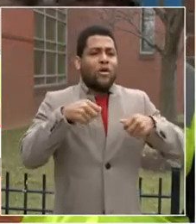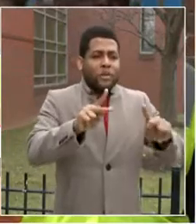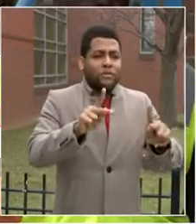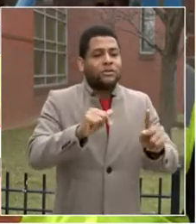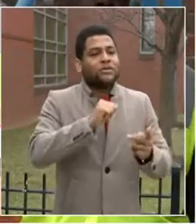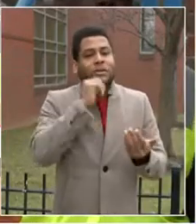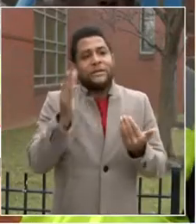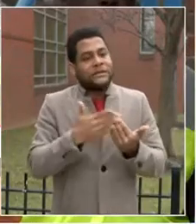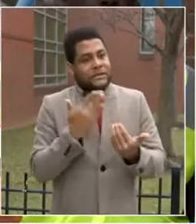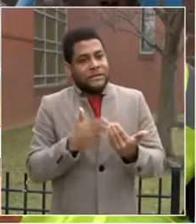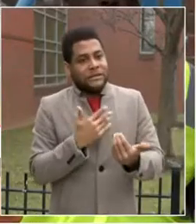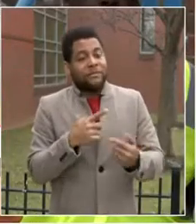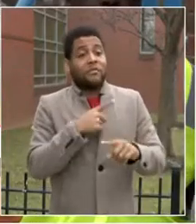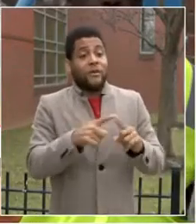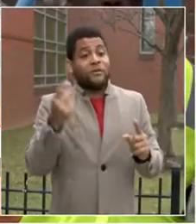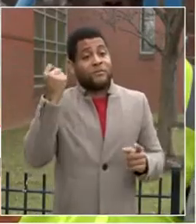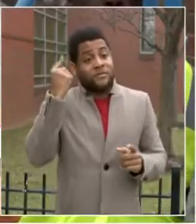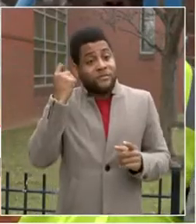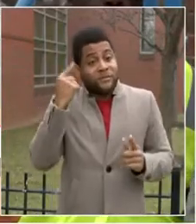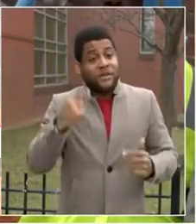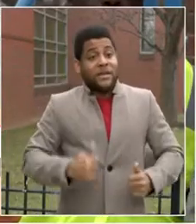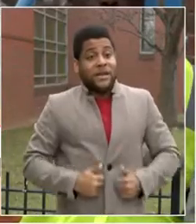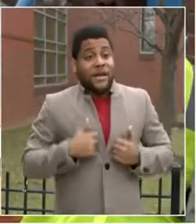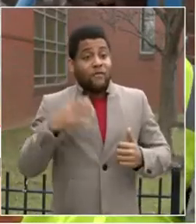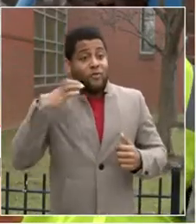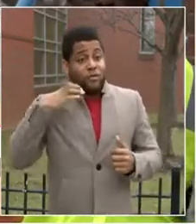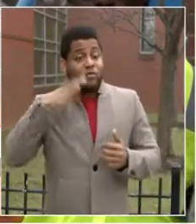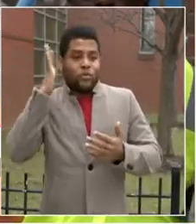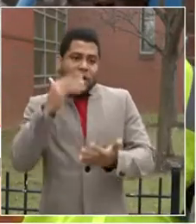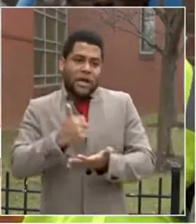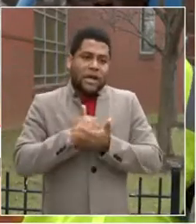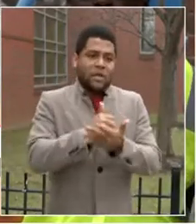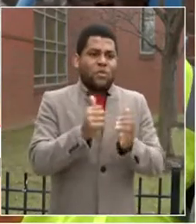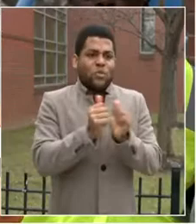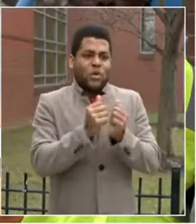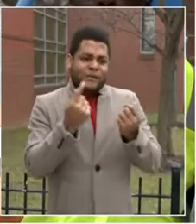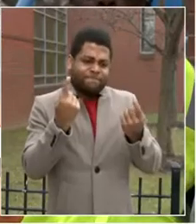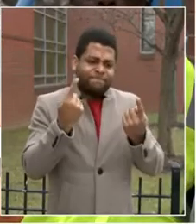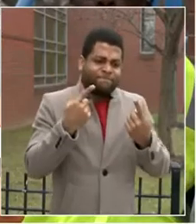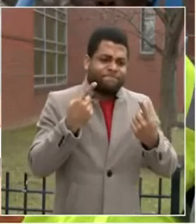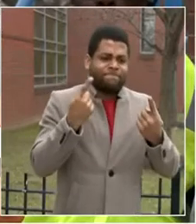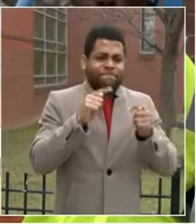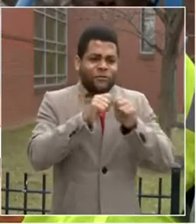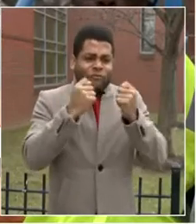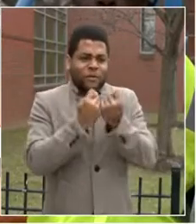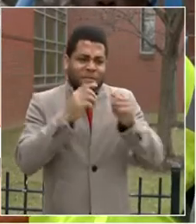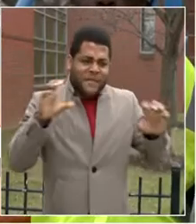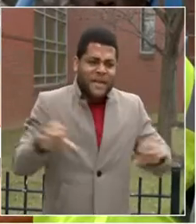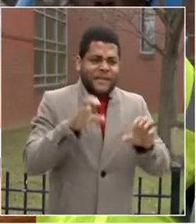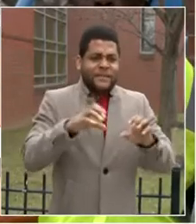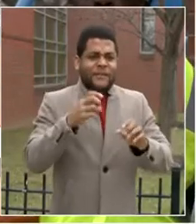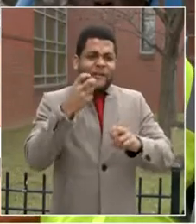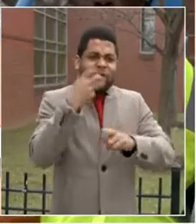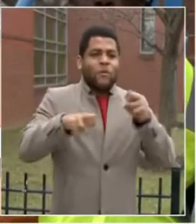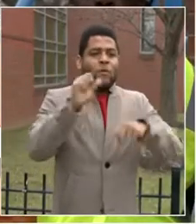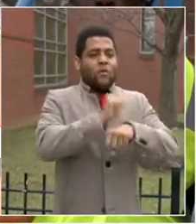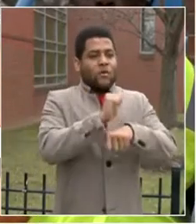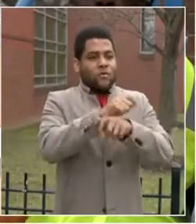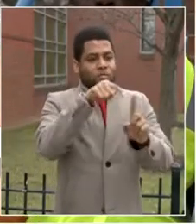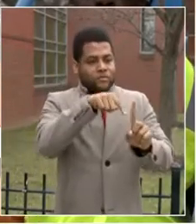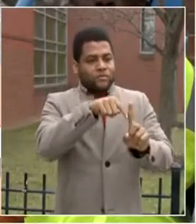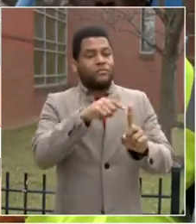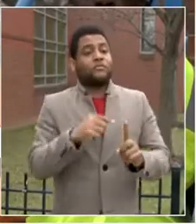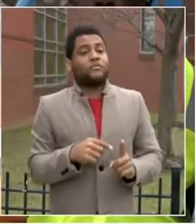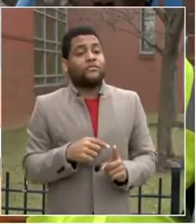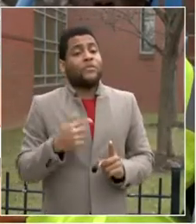the life coaches will become part of the existing team that is doing this most difficult work. I want to thank Mayor Muriel Bowser and